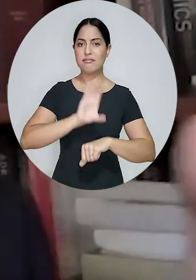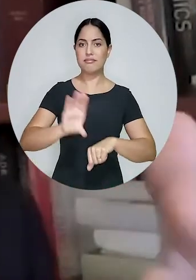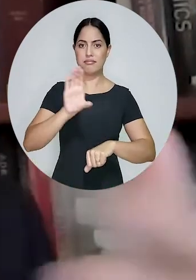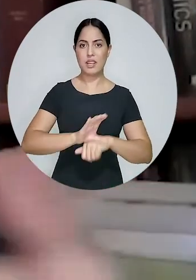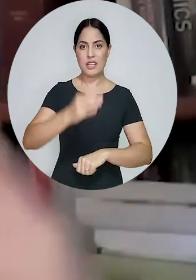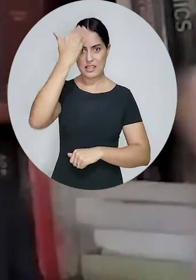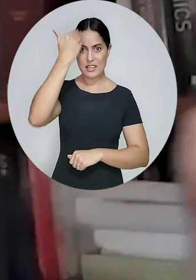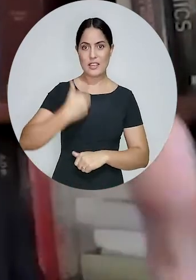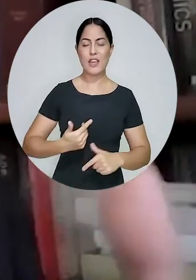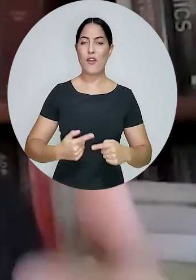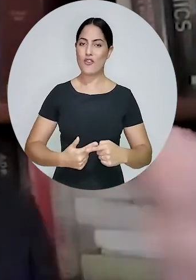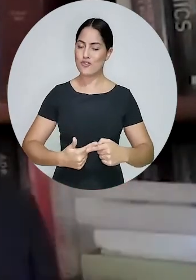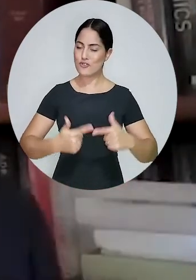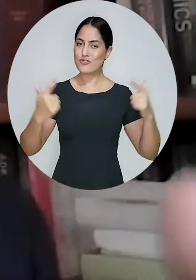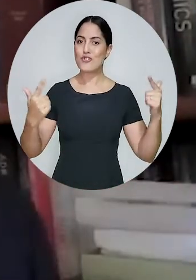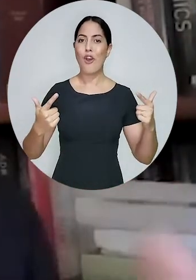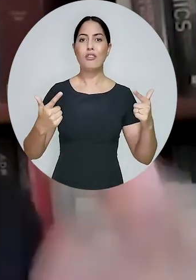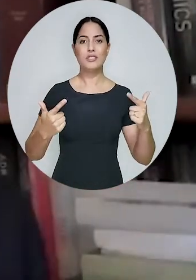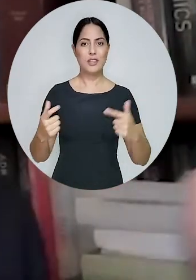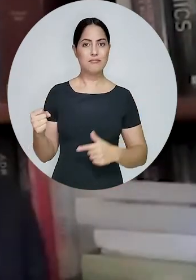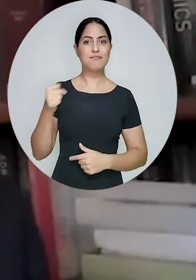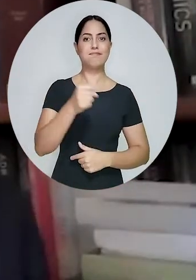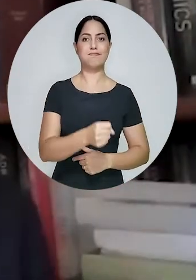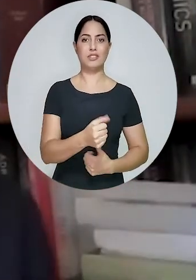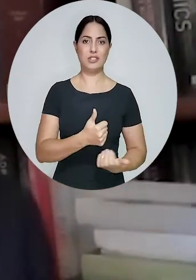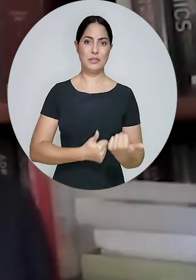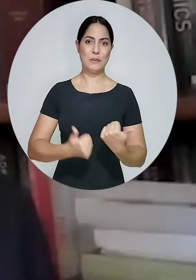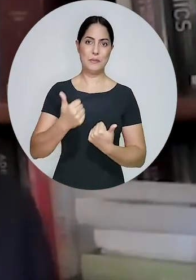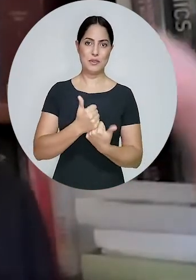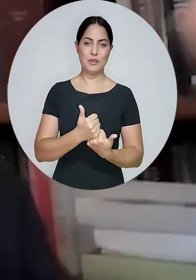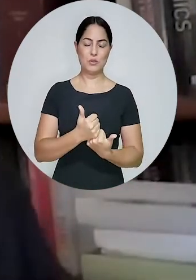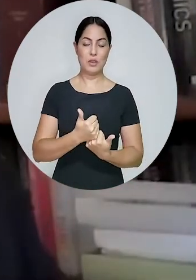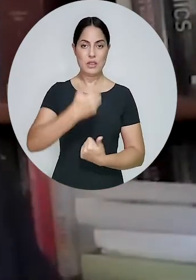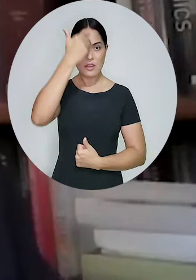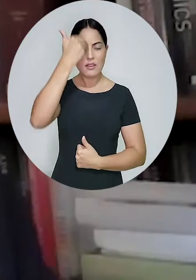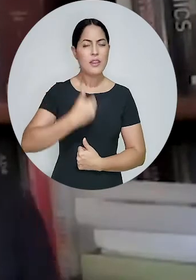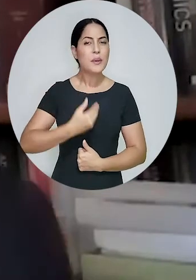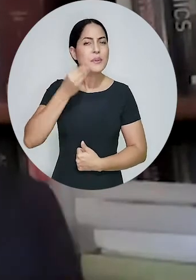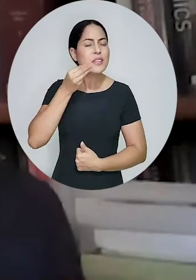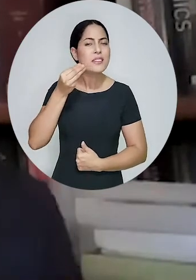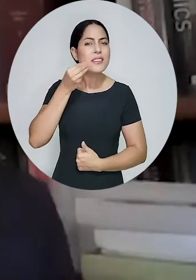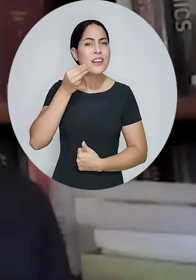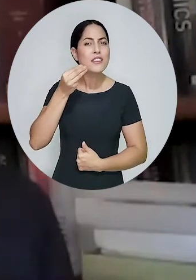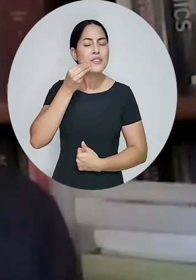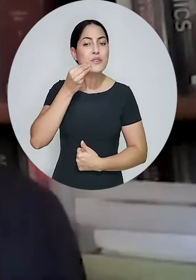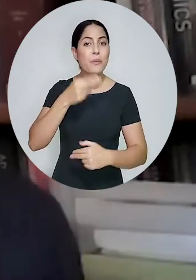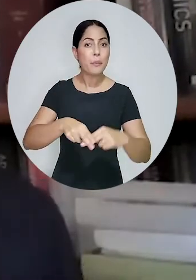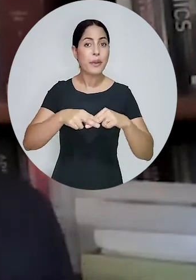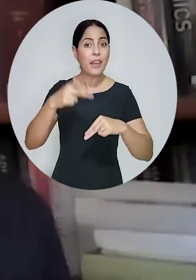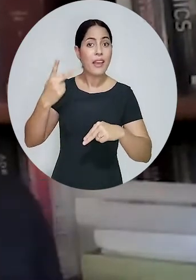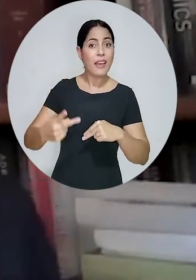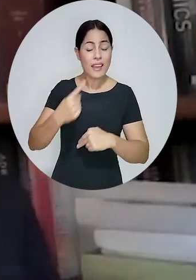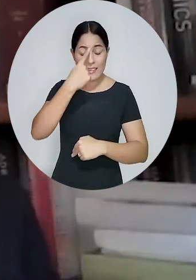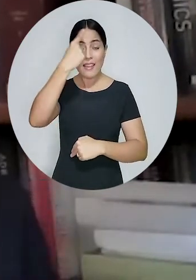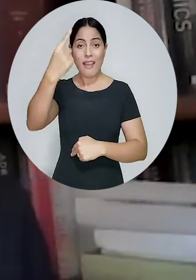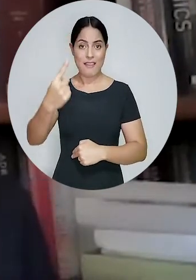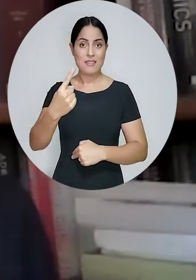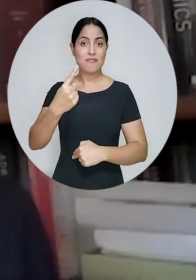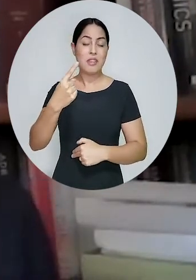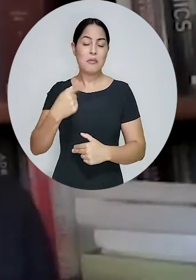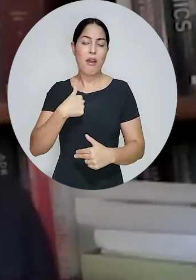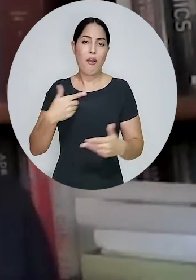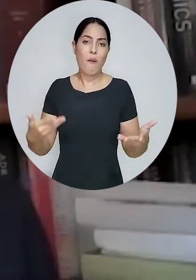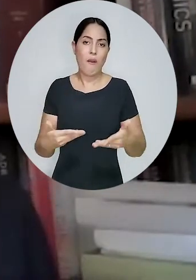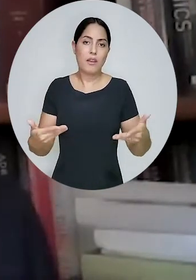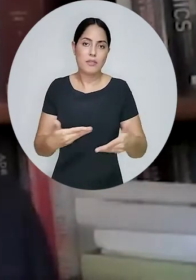I had the good fortune of, now standing in his rather large shoes to try to live up to